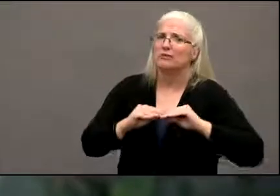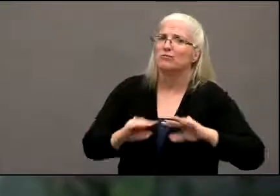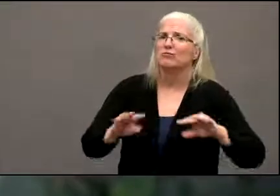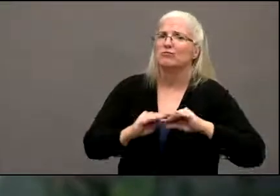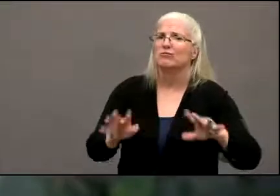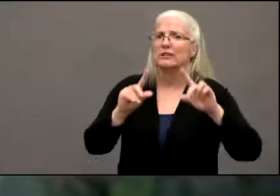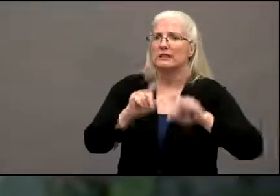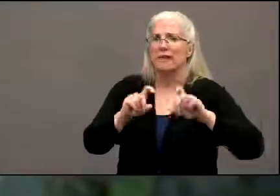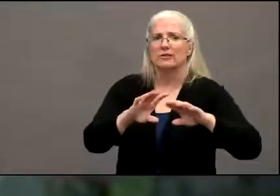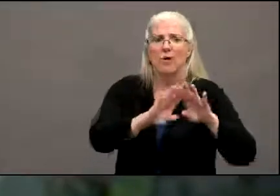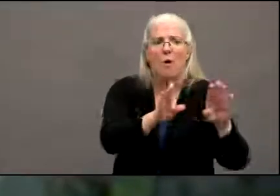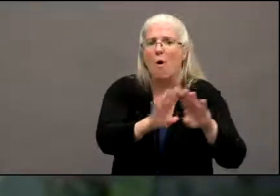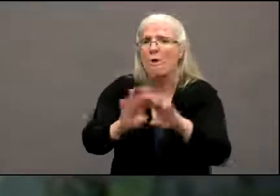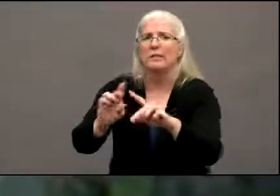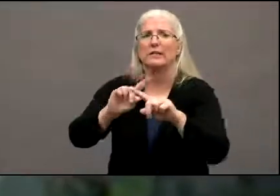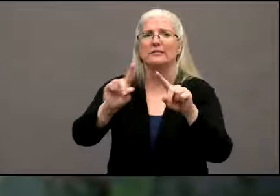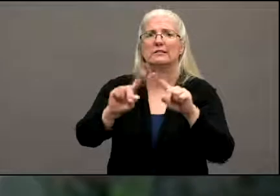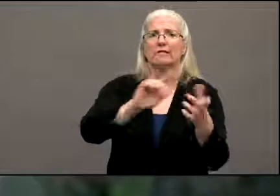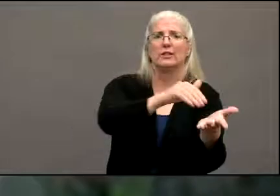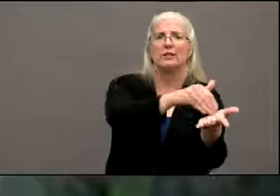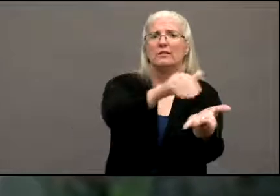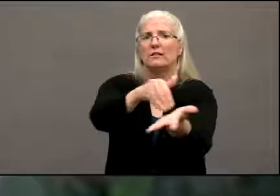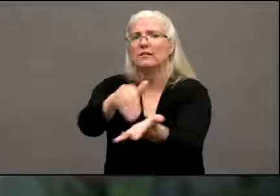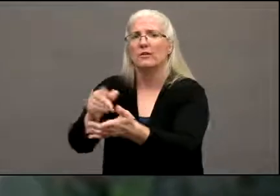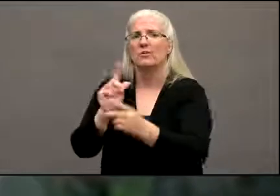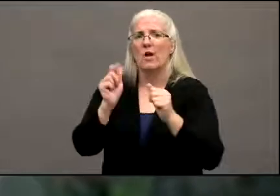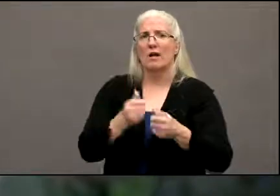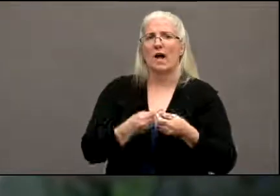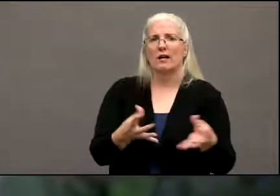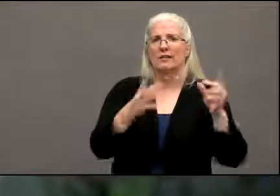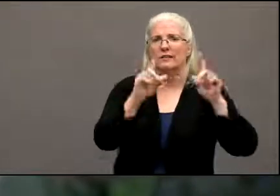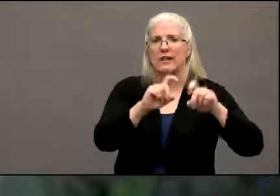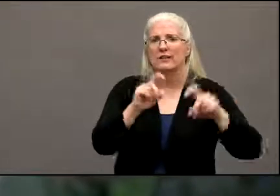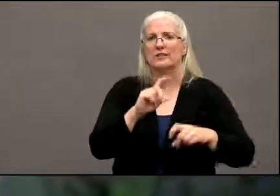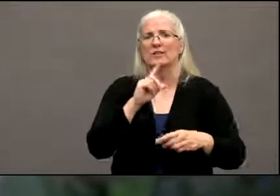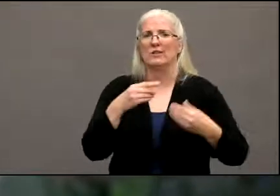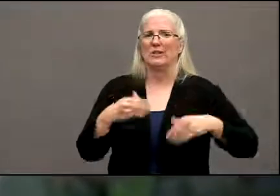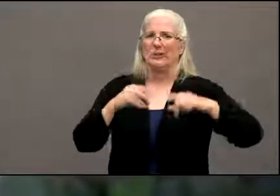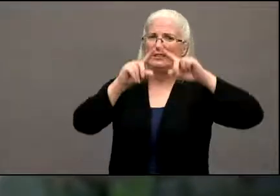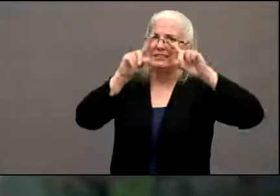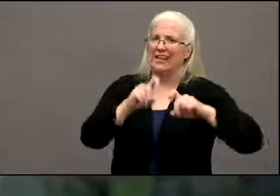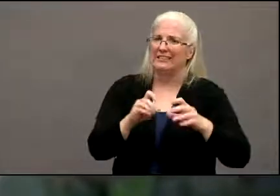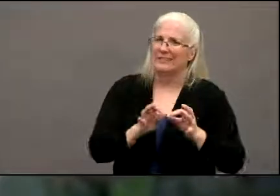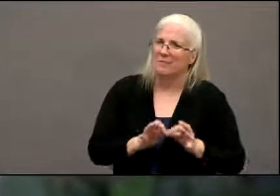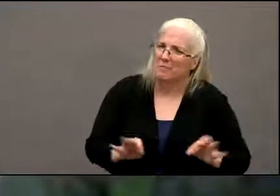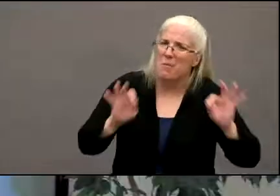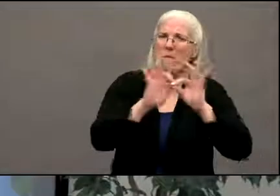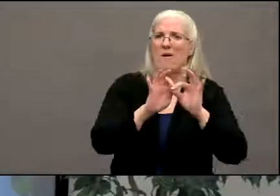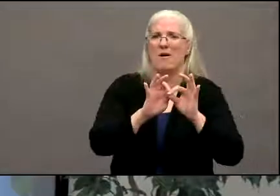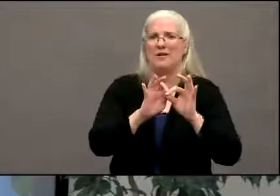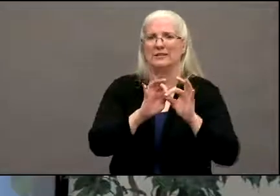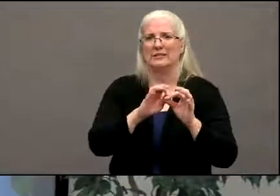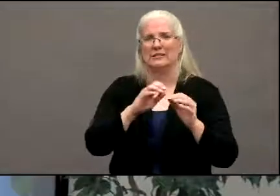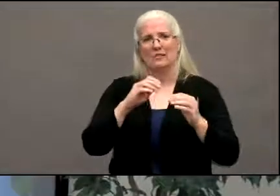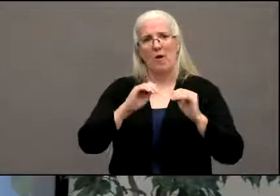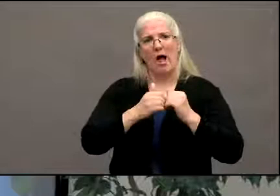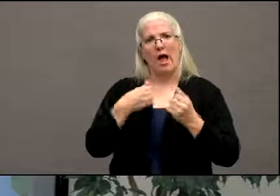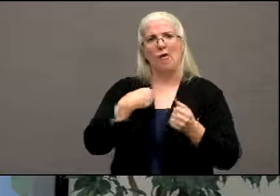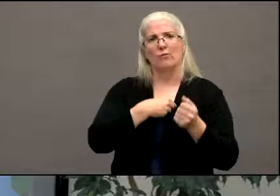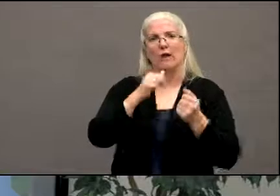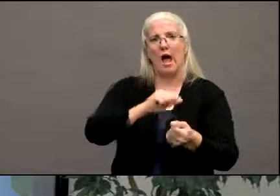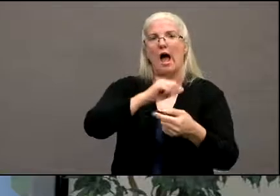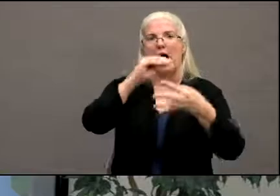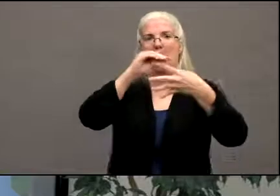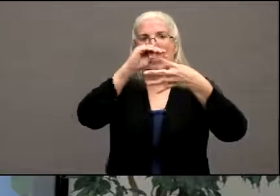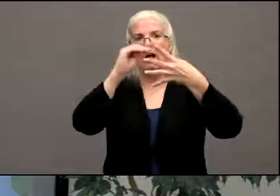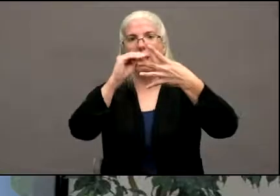testing is going to be very important in lifting some of the restrictions and going forward. Yeah. share a little bit about that if you could. Thank